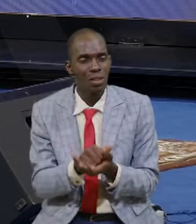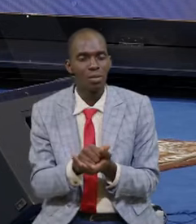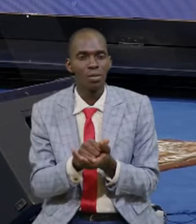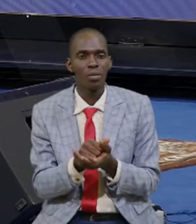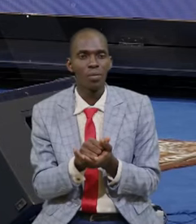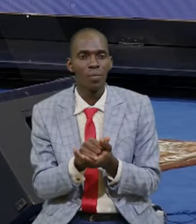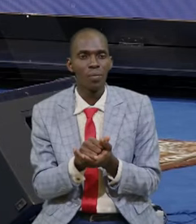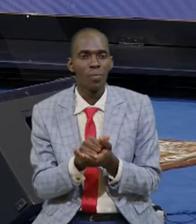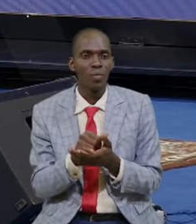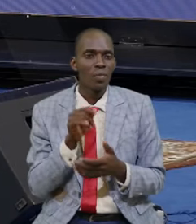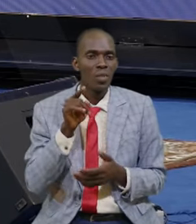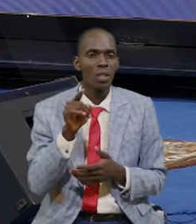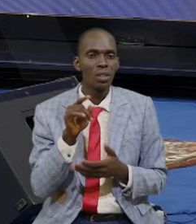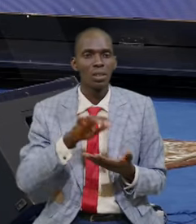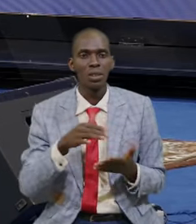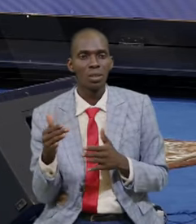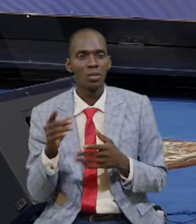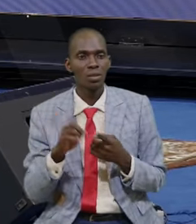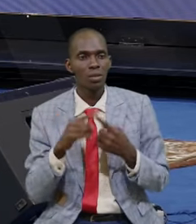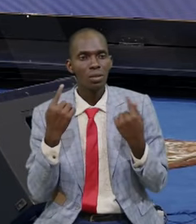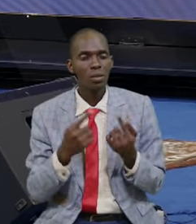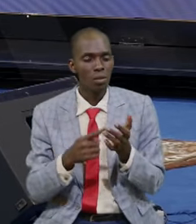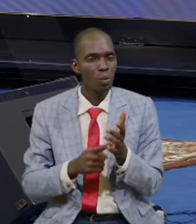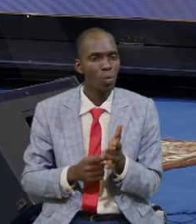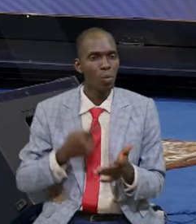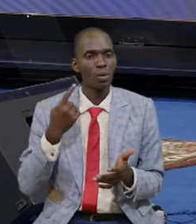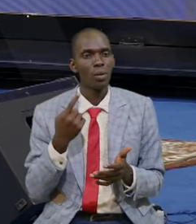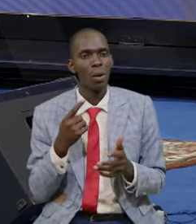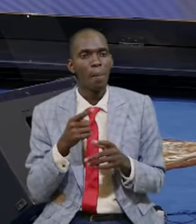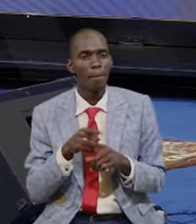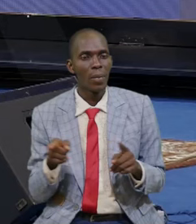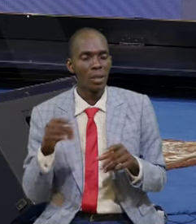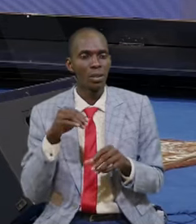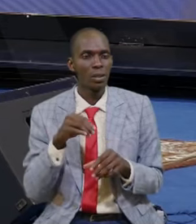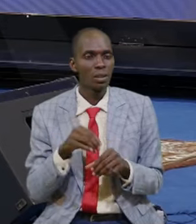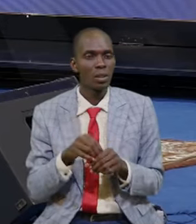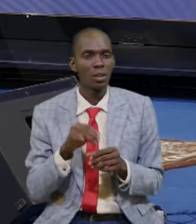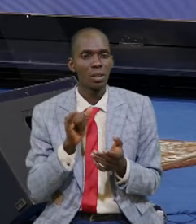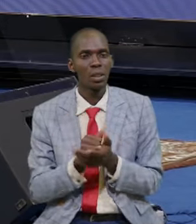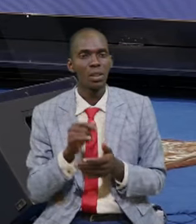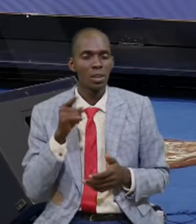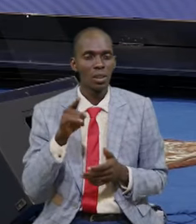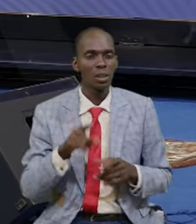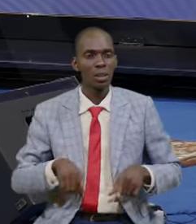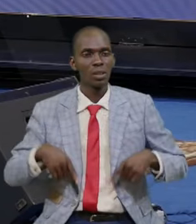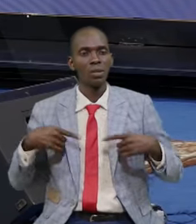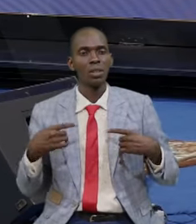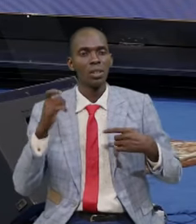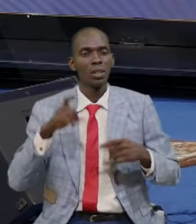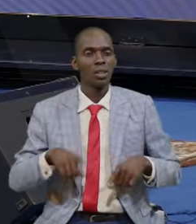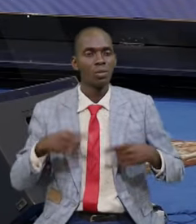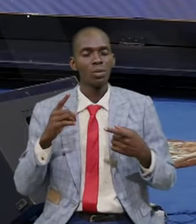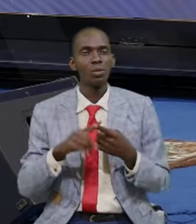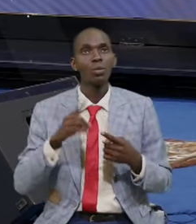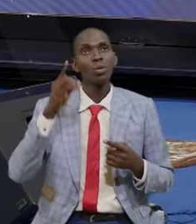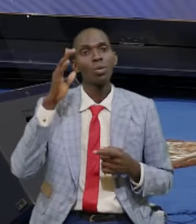he died unto sin once, but in that he liveth, he liveth unto God. Verse